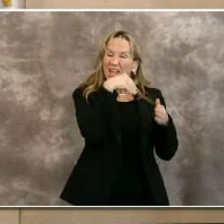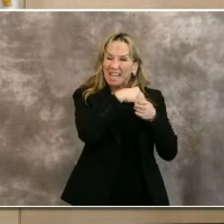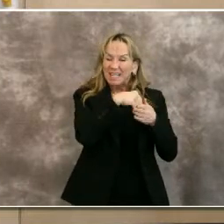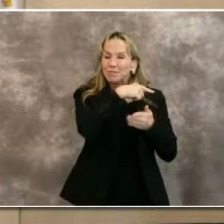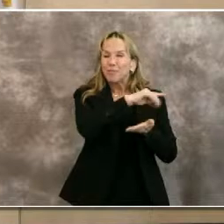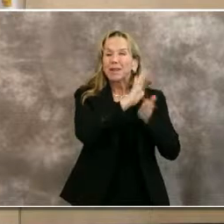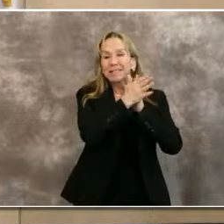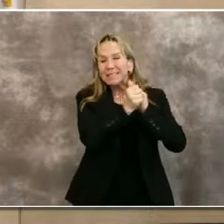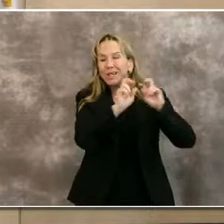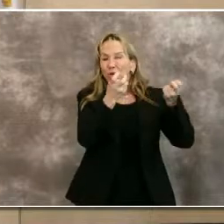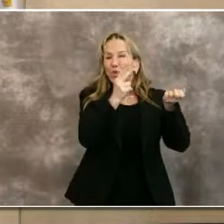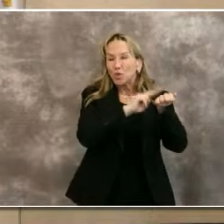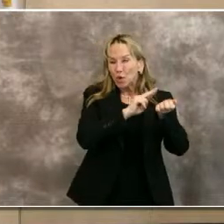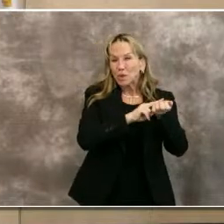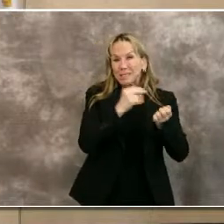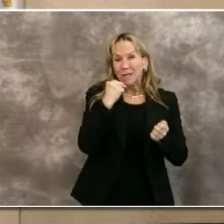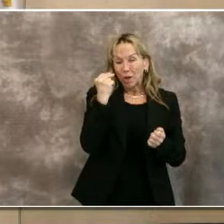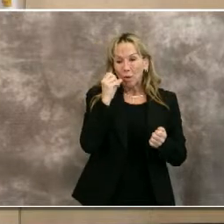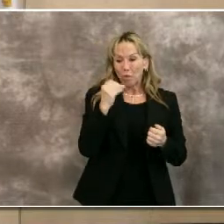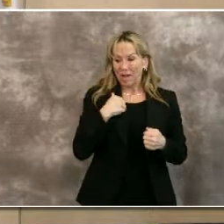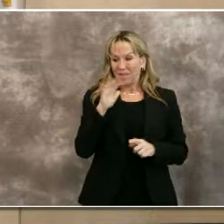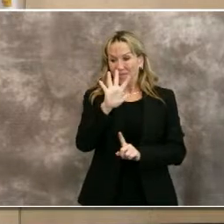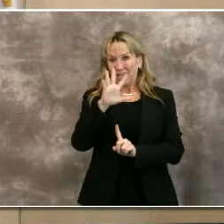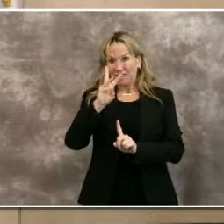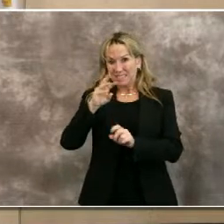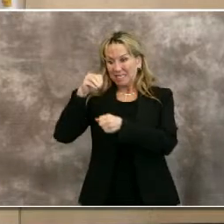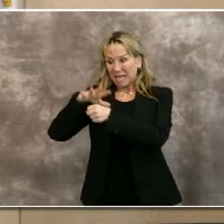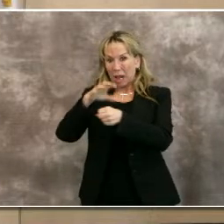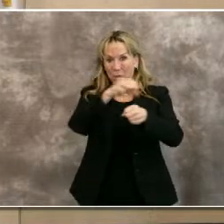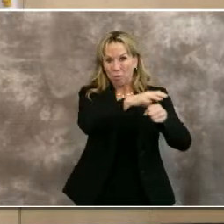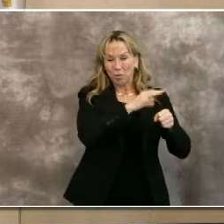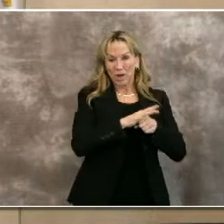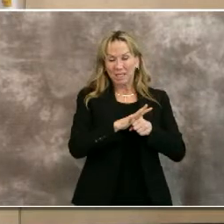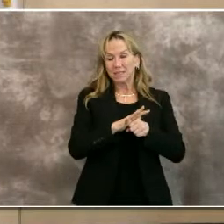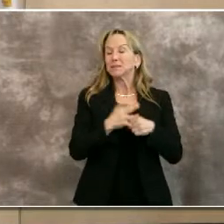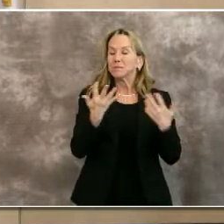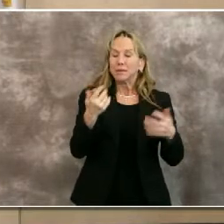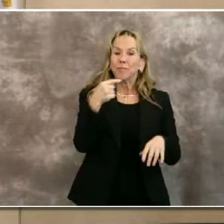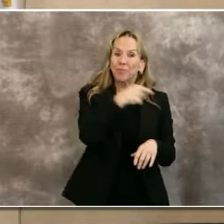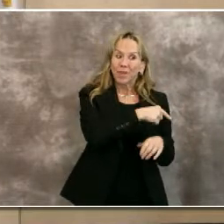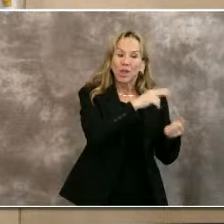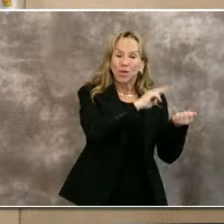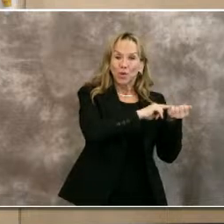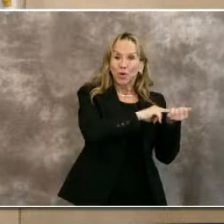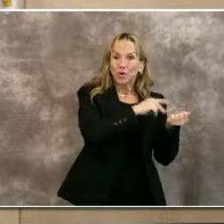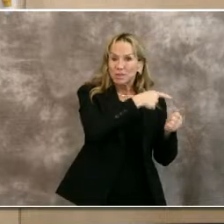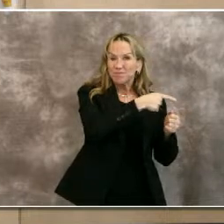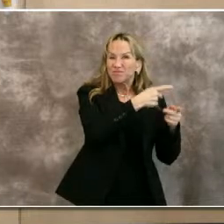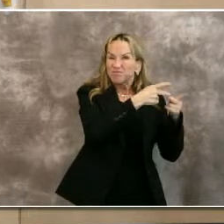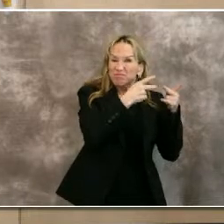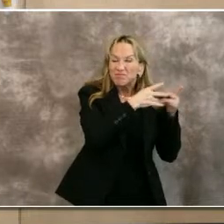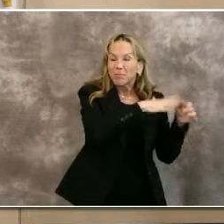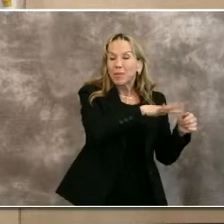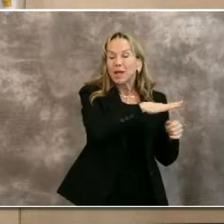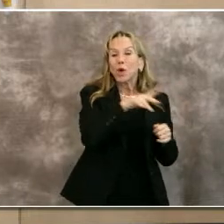of the 56 are in skilled nursing facilities. 23 outbreaks are in non-skilled